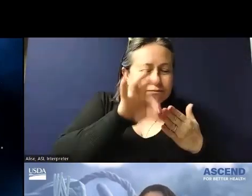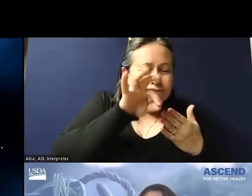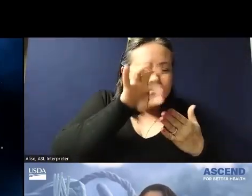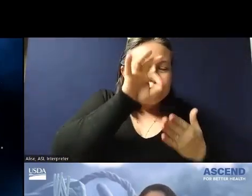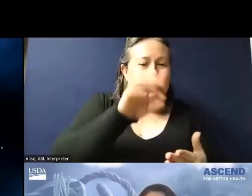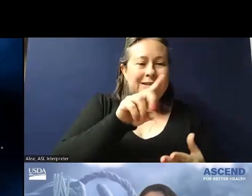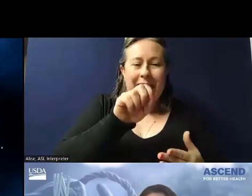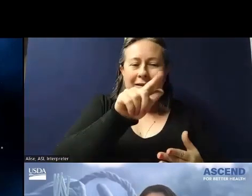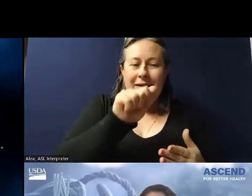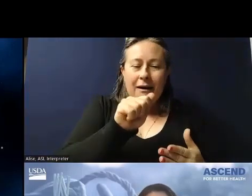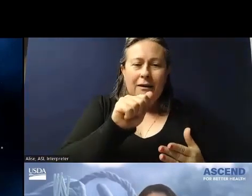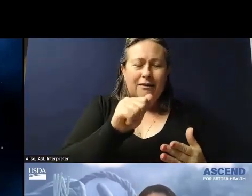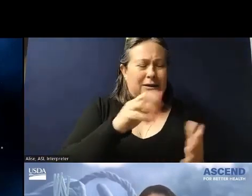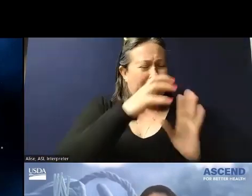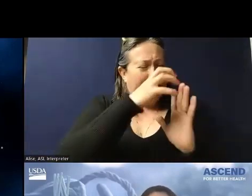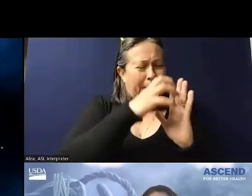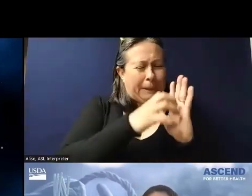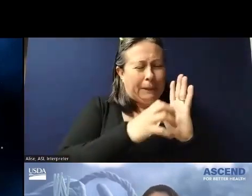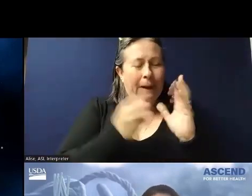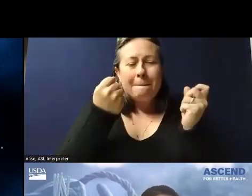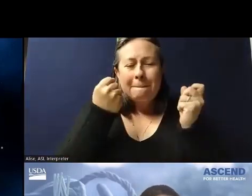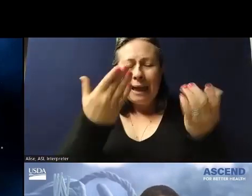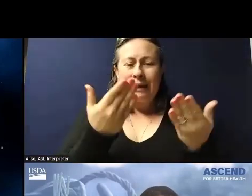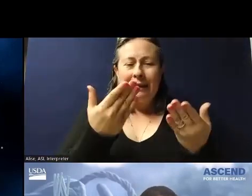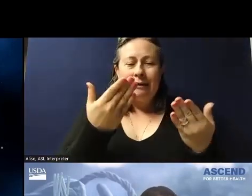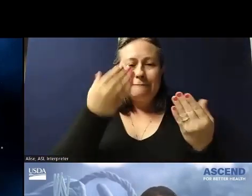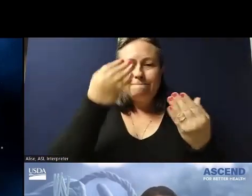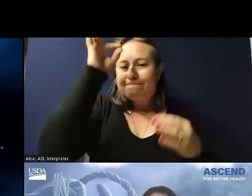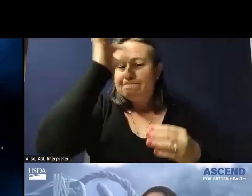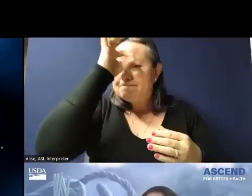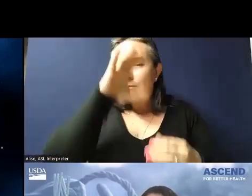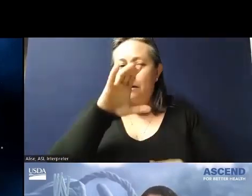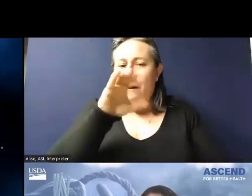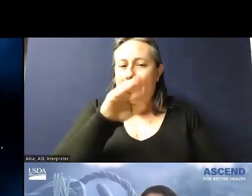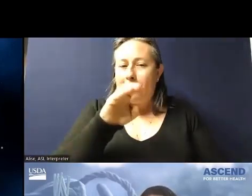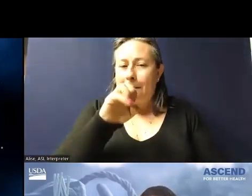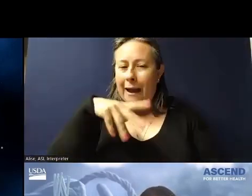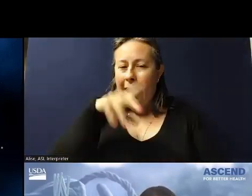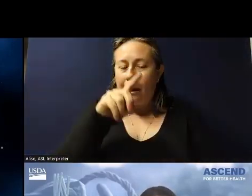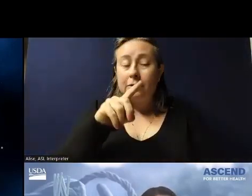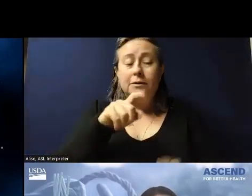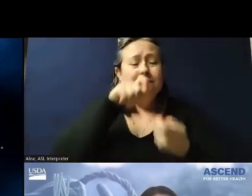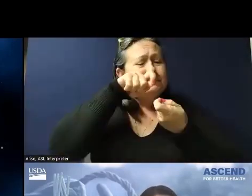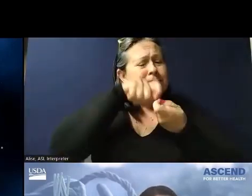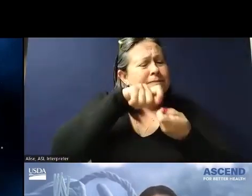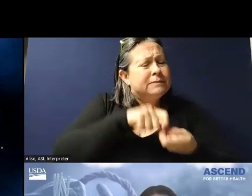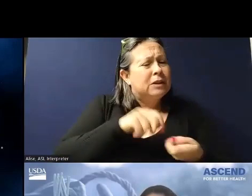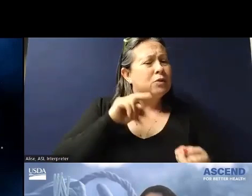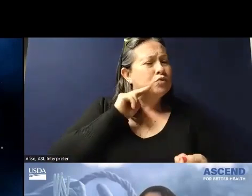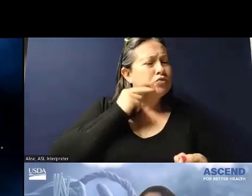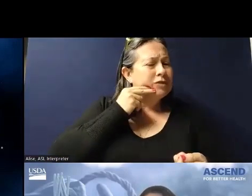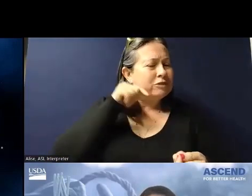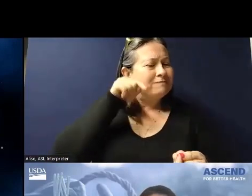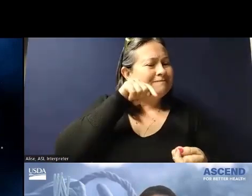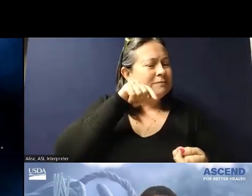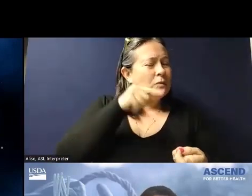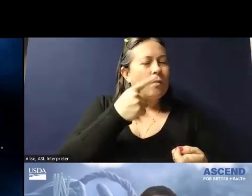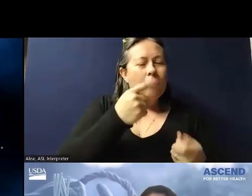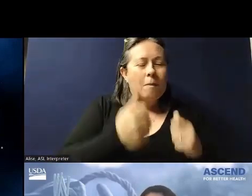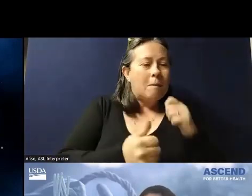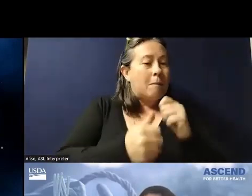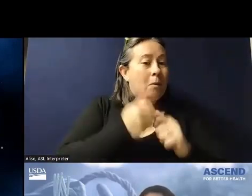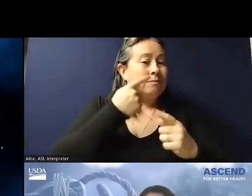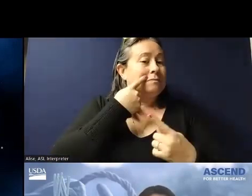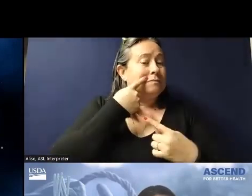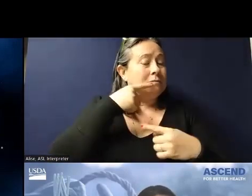are thousands of unknown compounds yet to be discovered. Precision nutrition, which may be one of the most effective